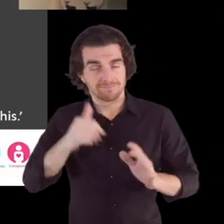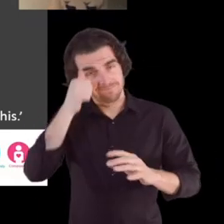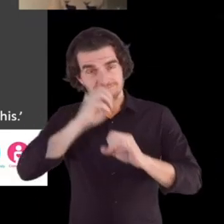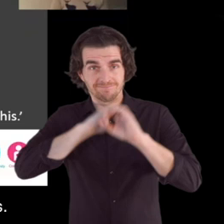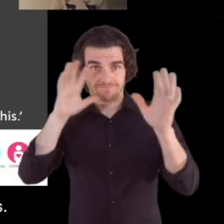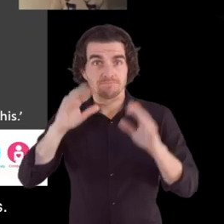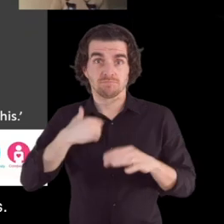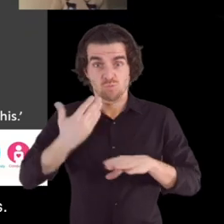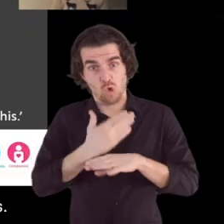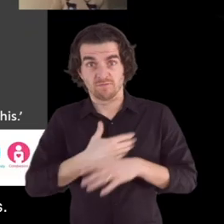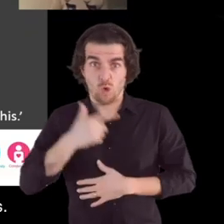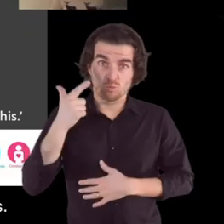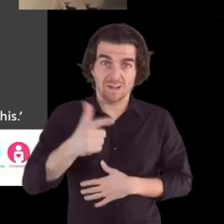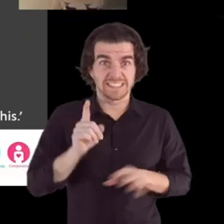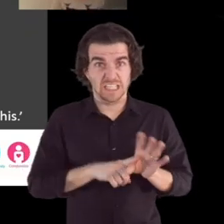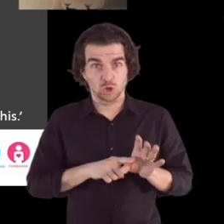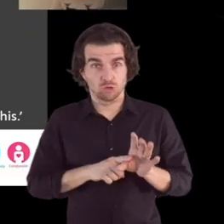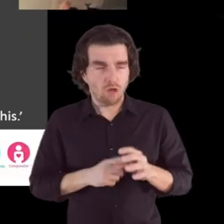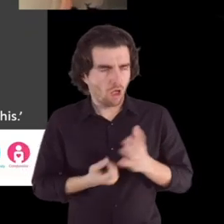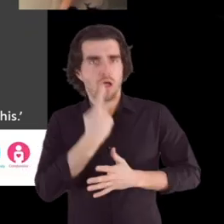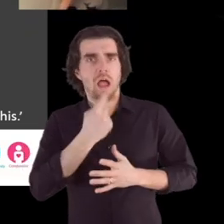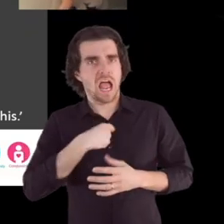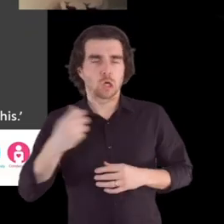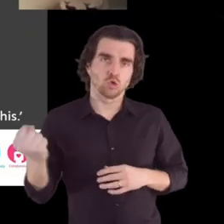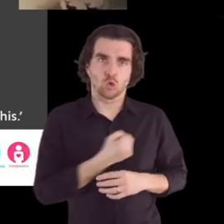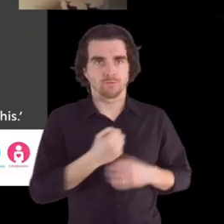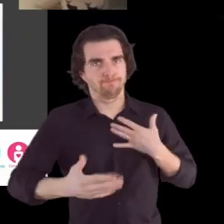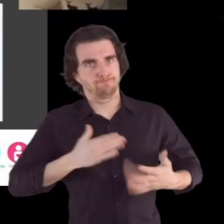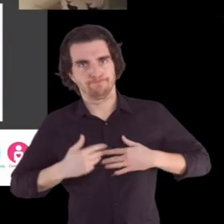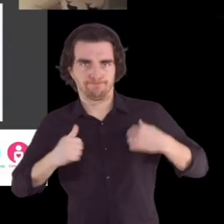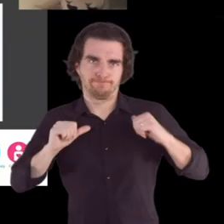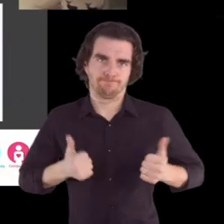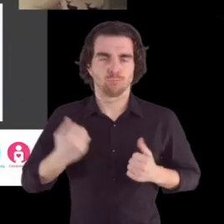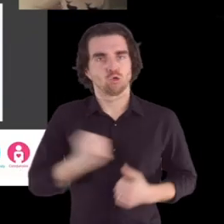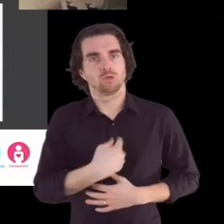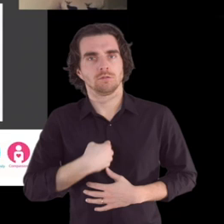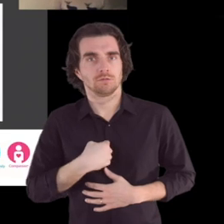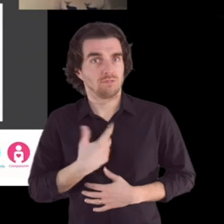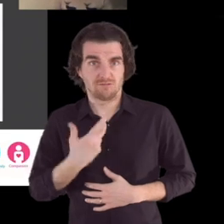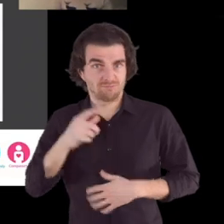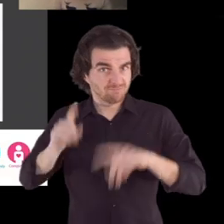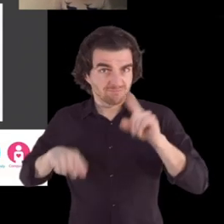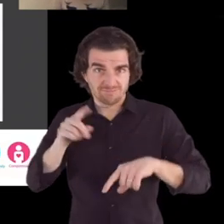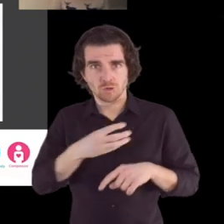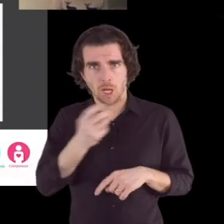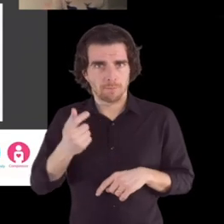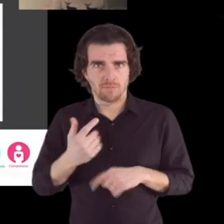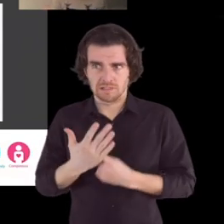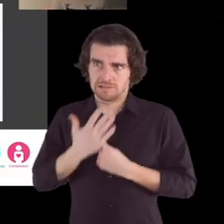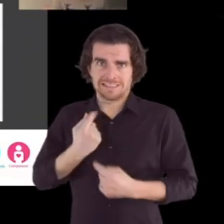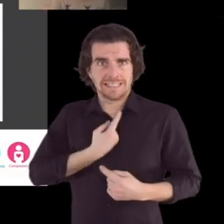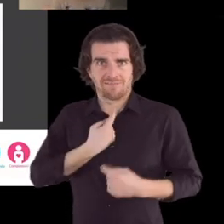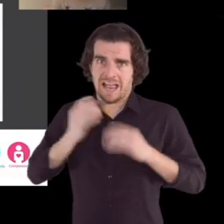the idea that I've been doing this for 20 years, I should be able to handle this. So people giving themselves a really hard time. And like we